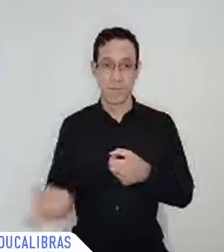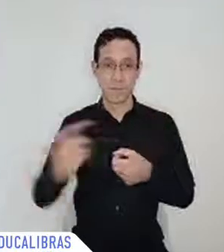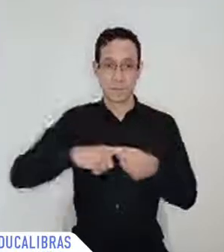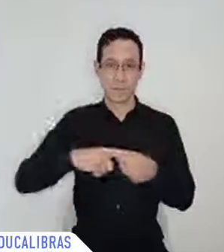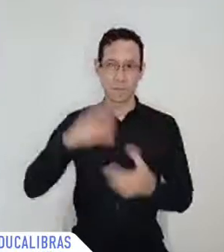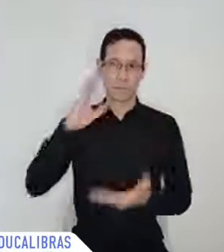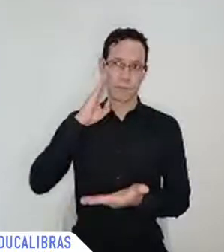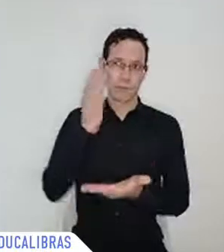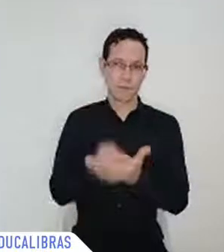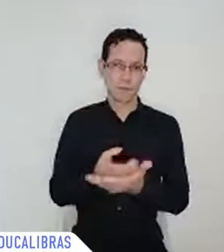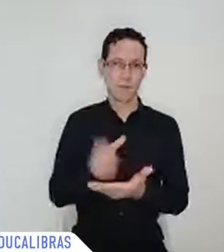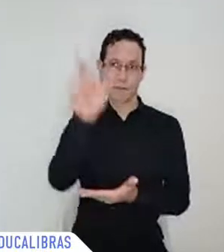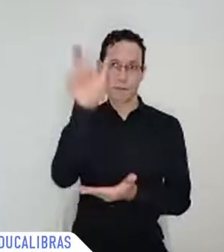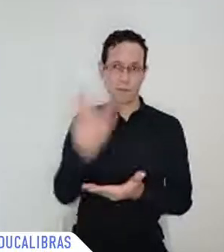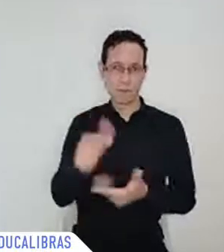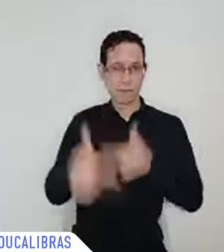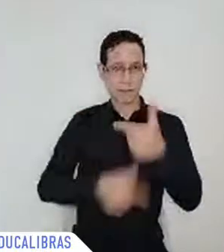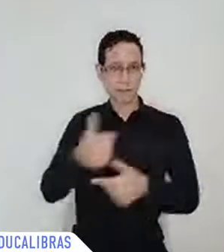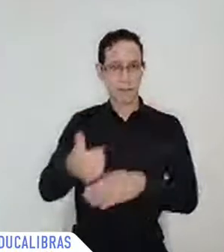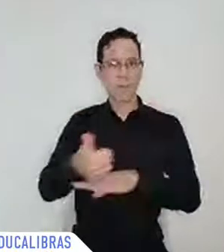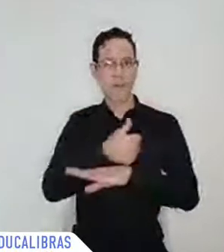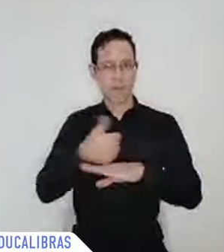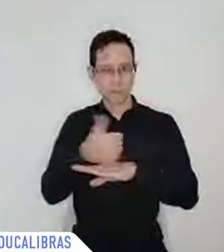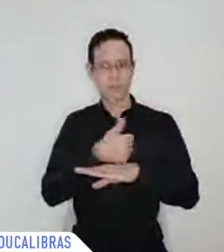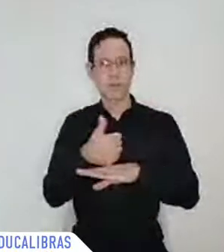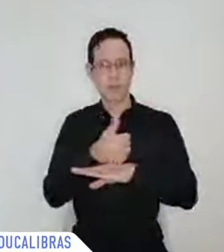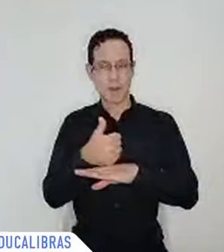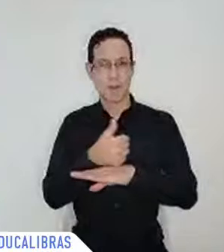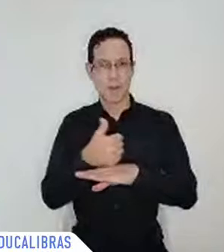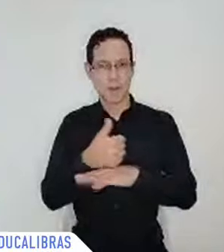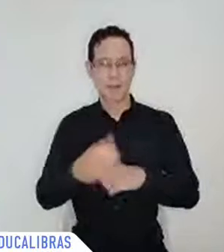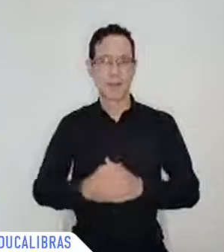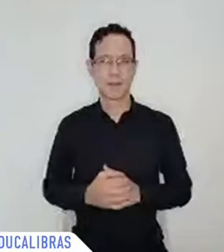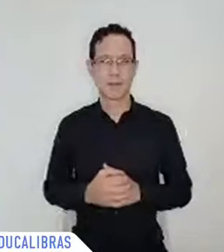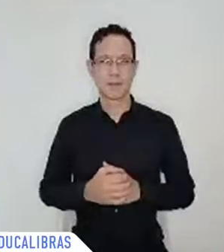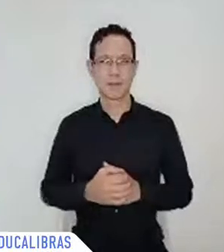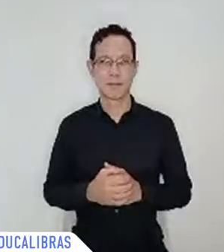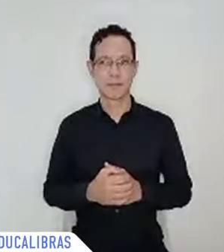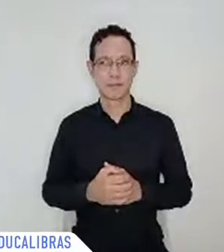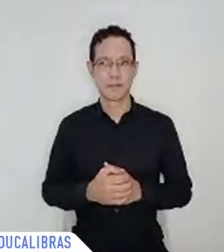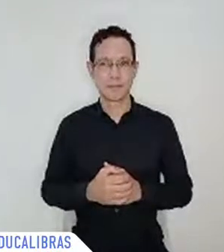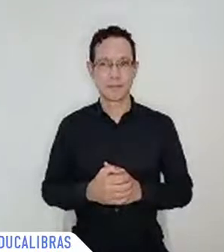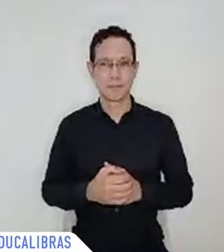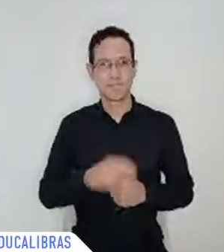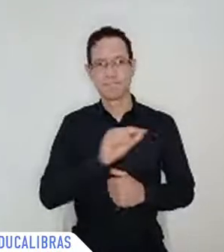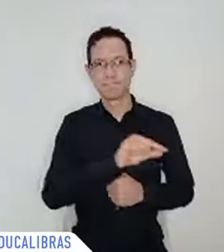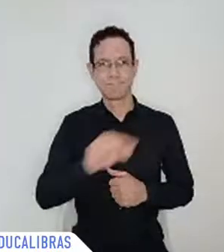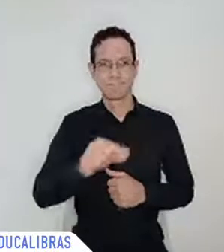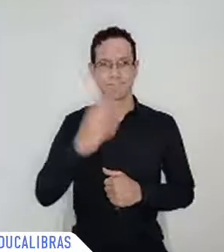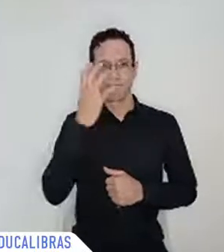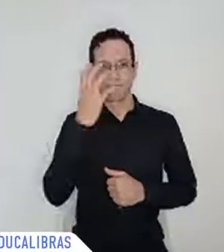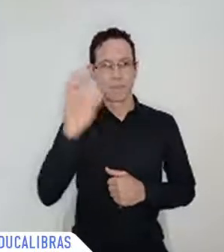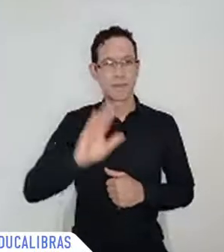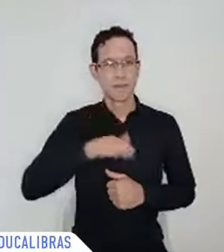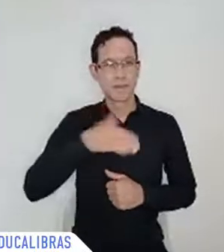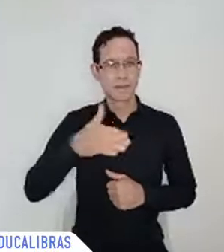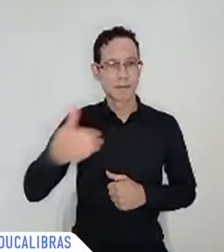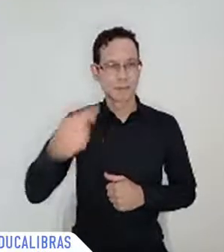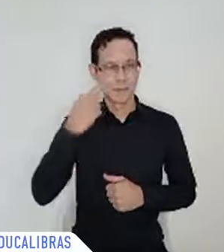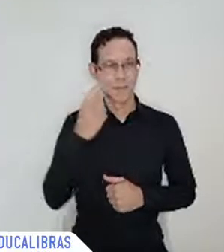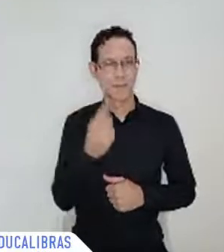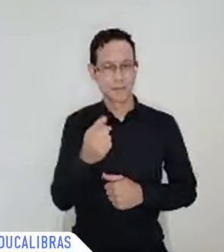and that might restore credibility of the professional press against